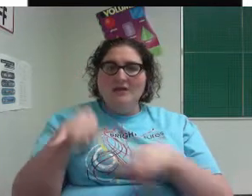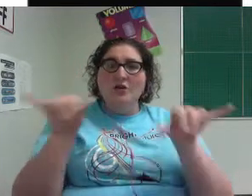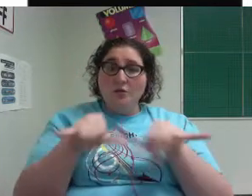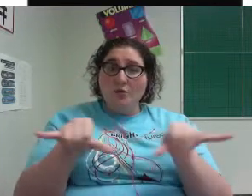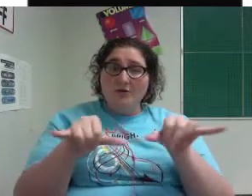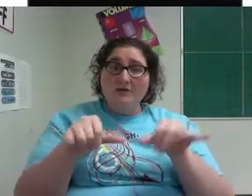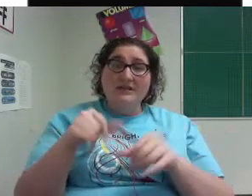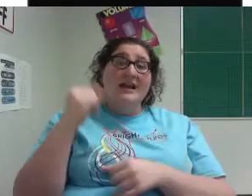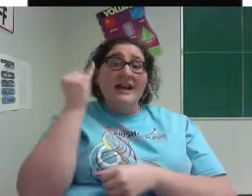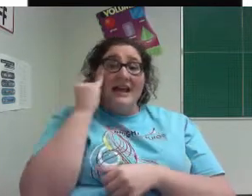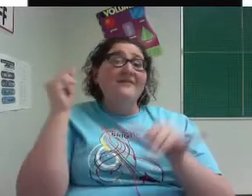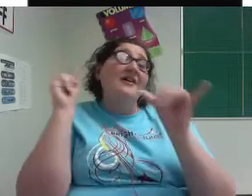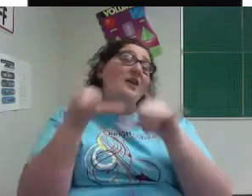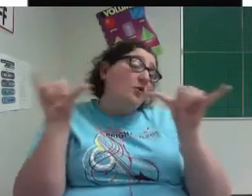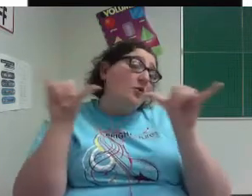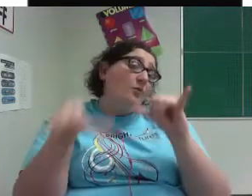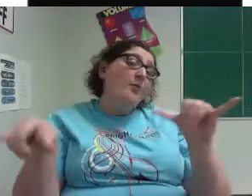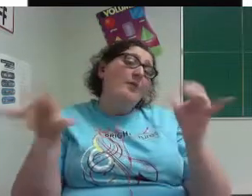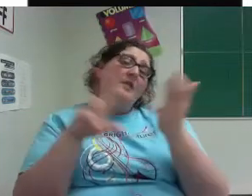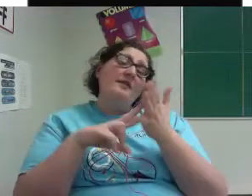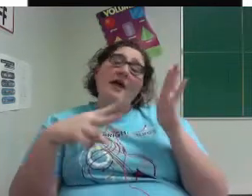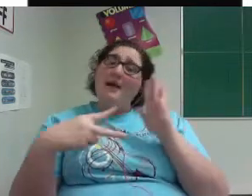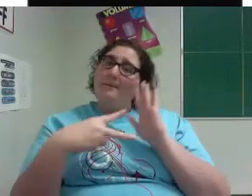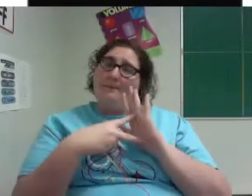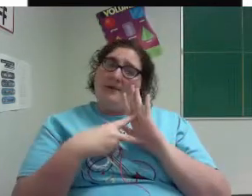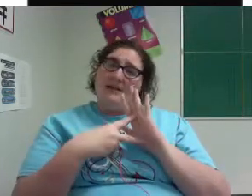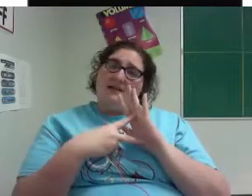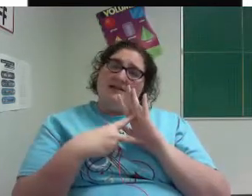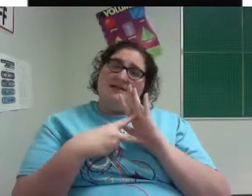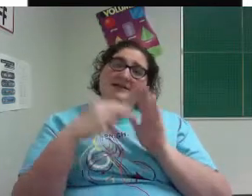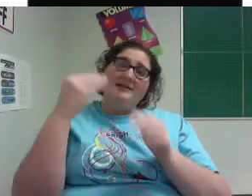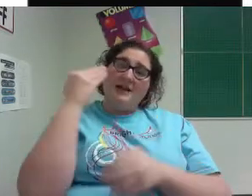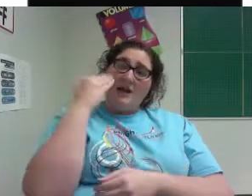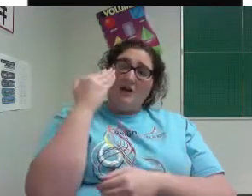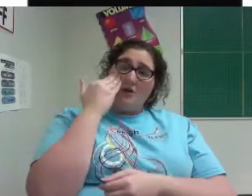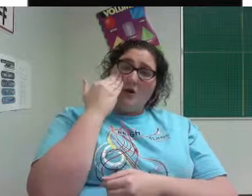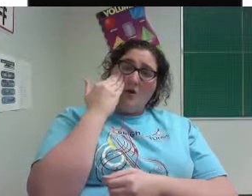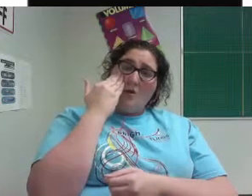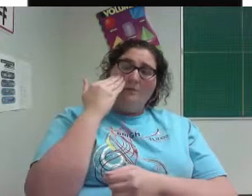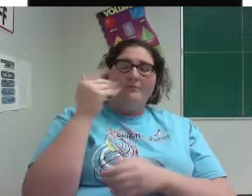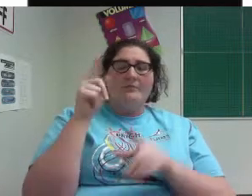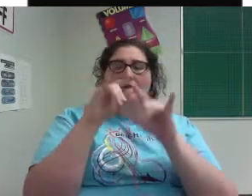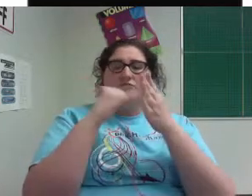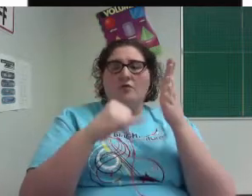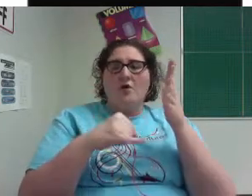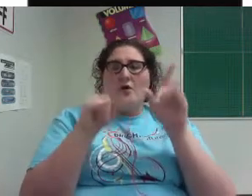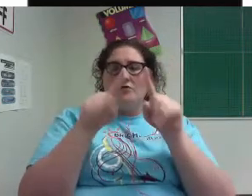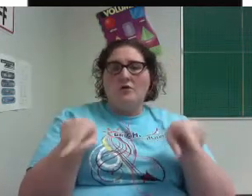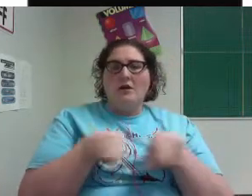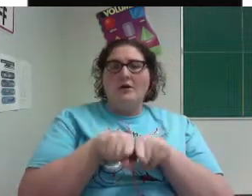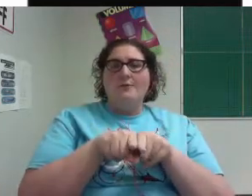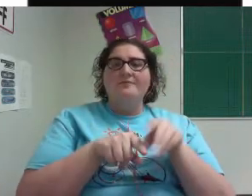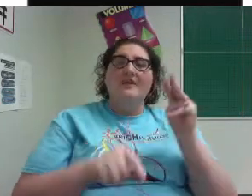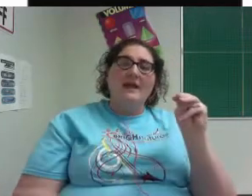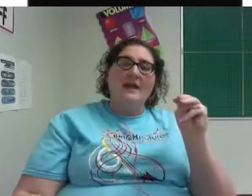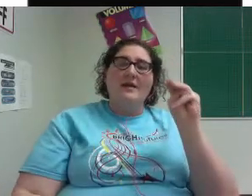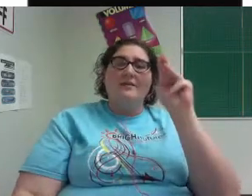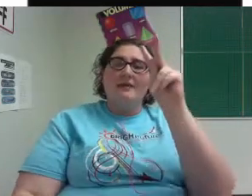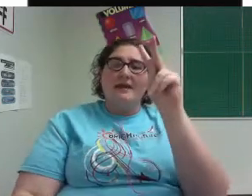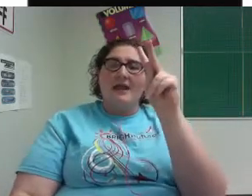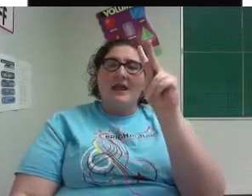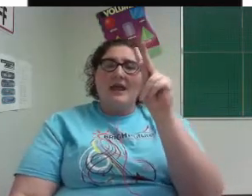other. And if they're congruent to each other, that means that I know that, let me draw my triangle,